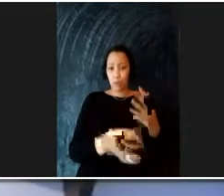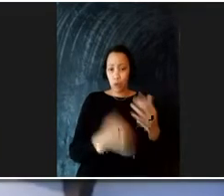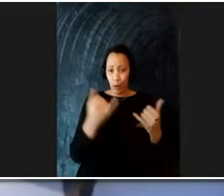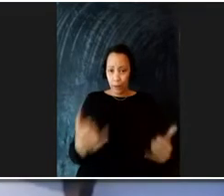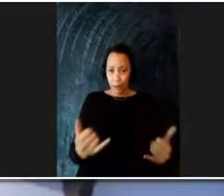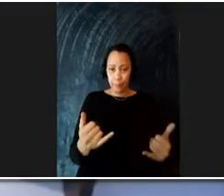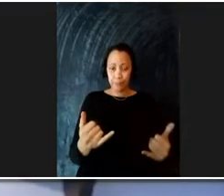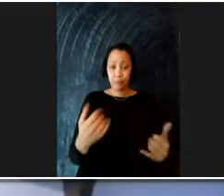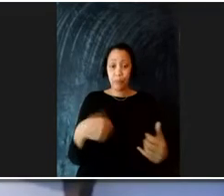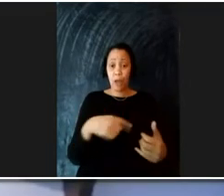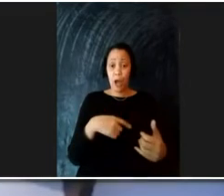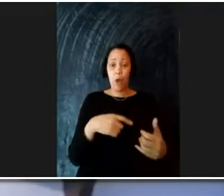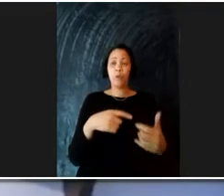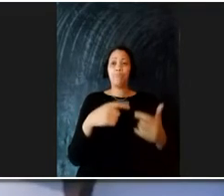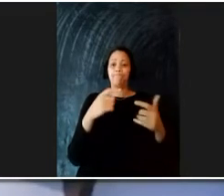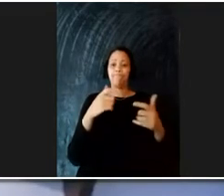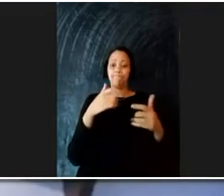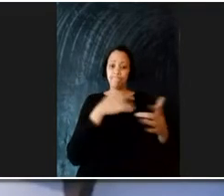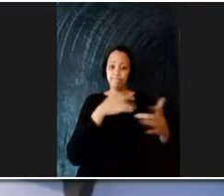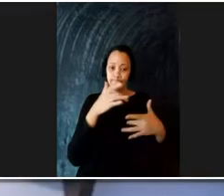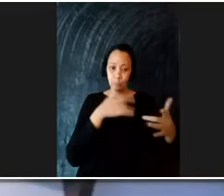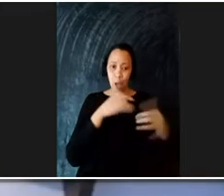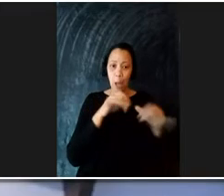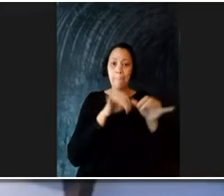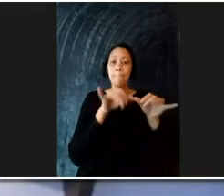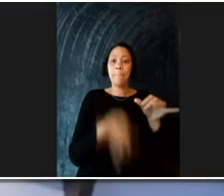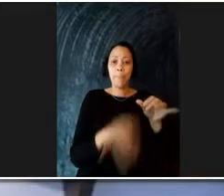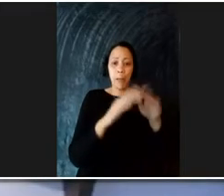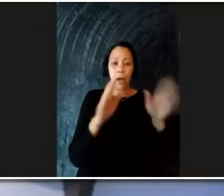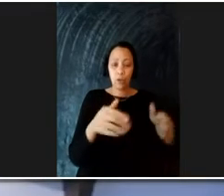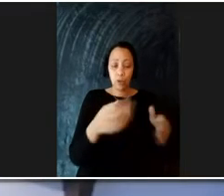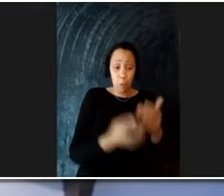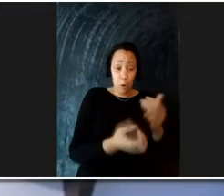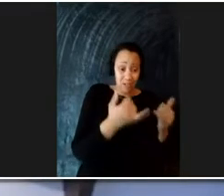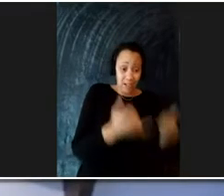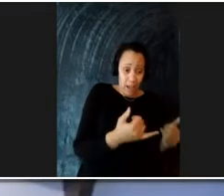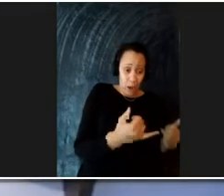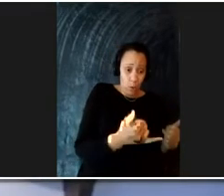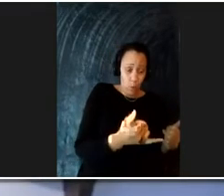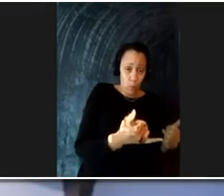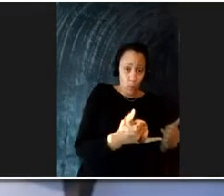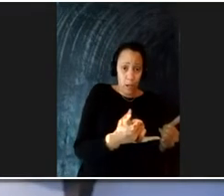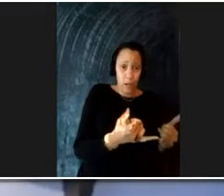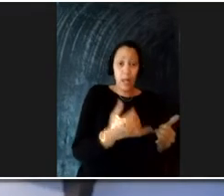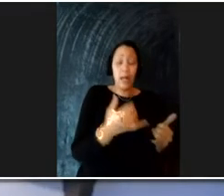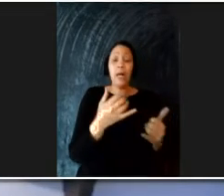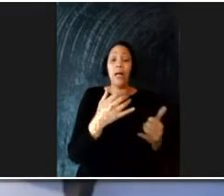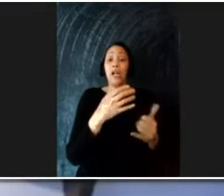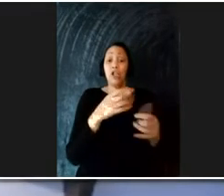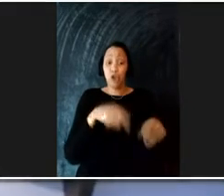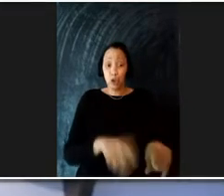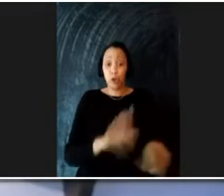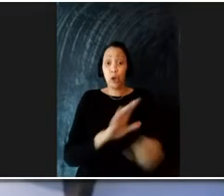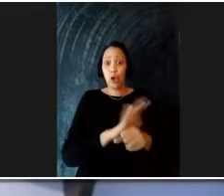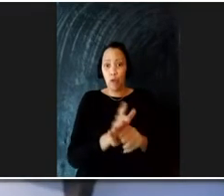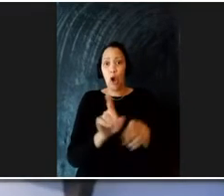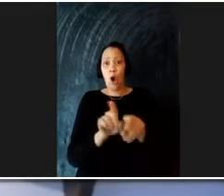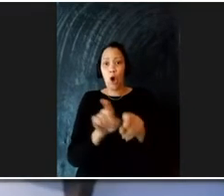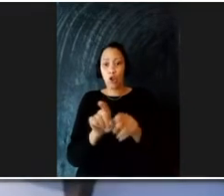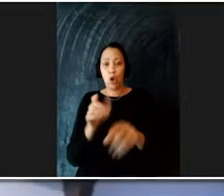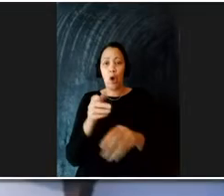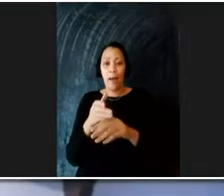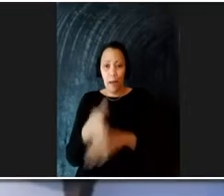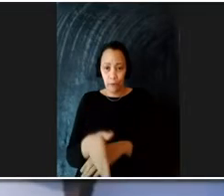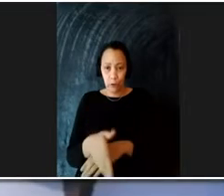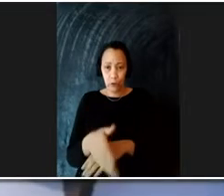ended so there are two programs right now um that that